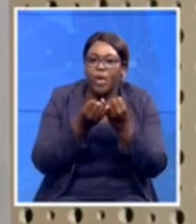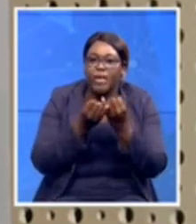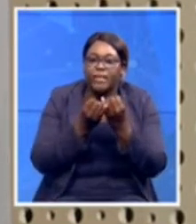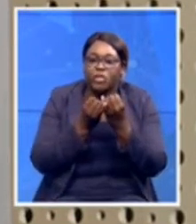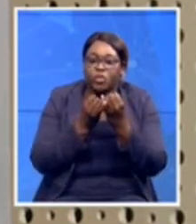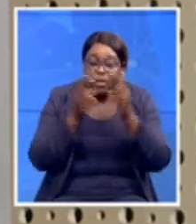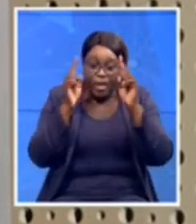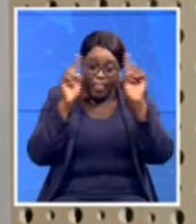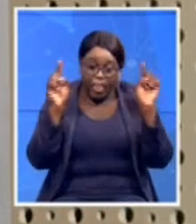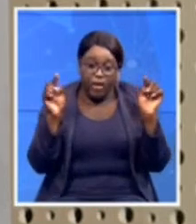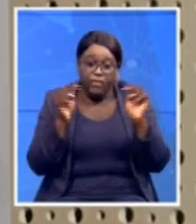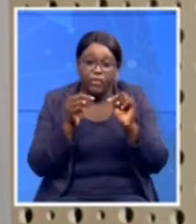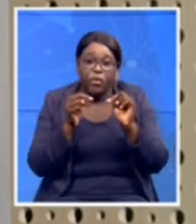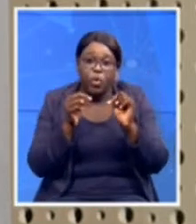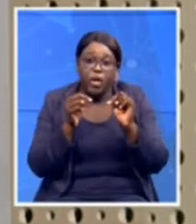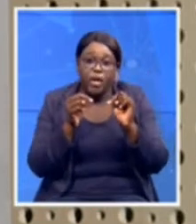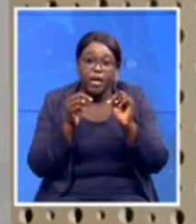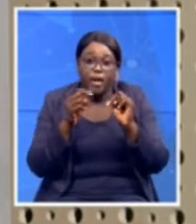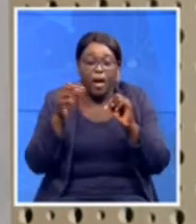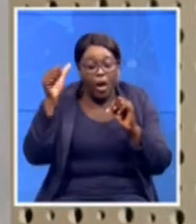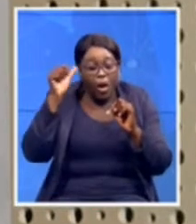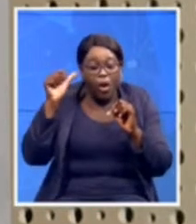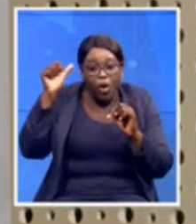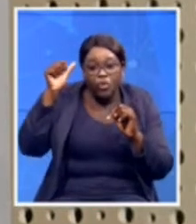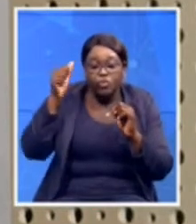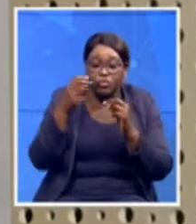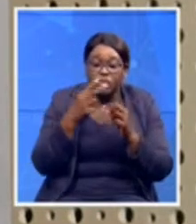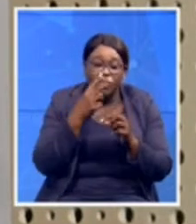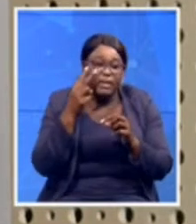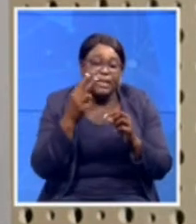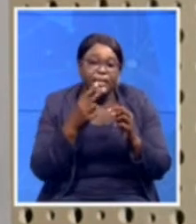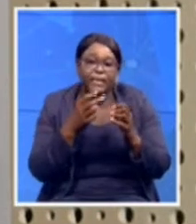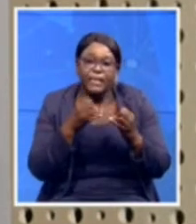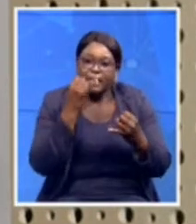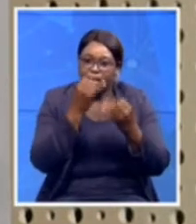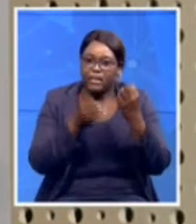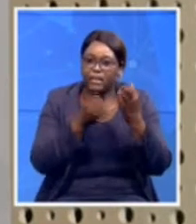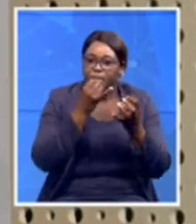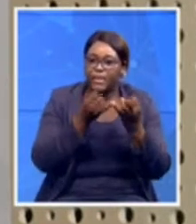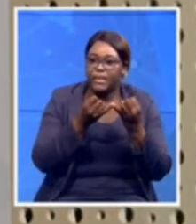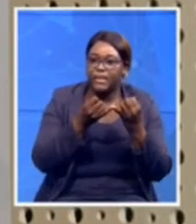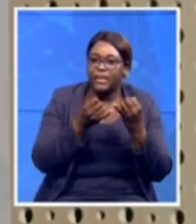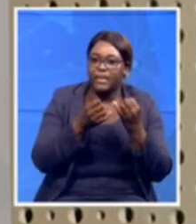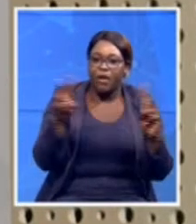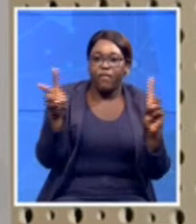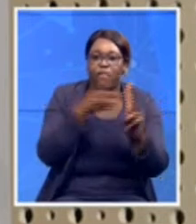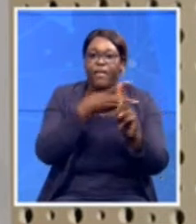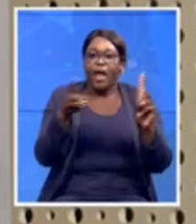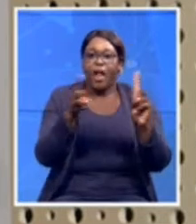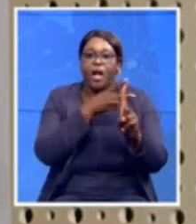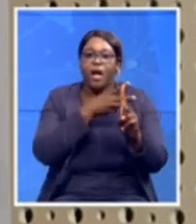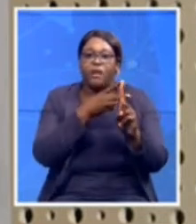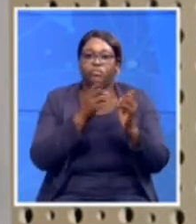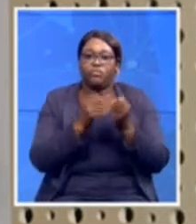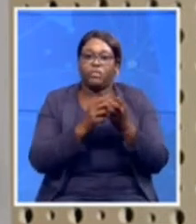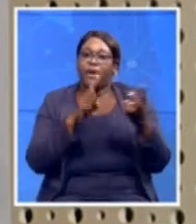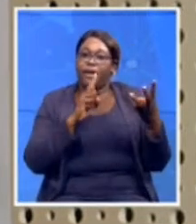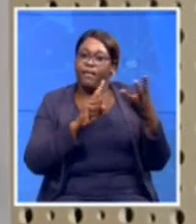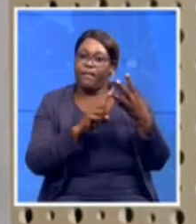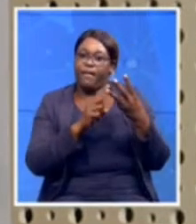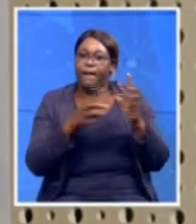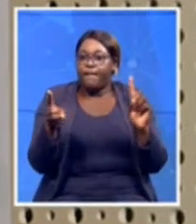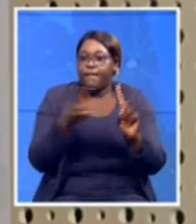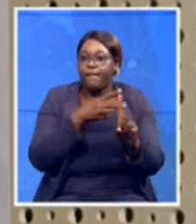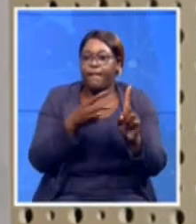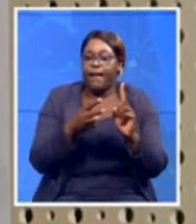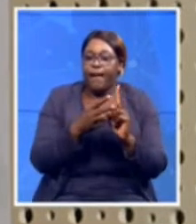content depicting sexual violence and violence against children. This is a very important